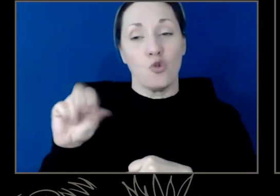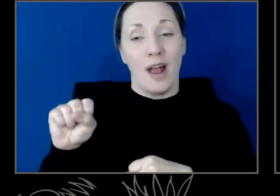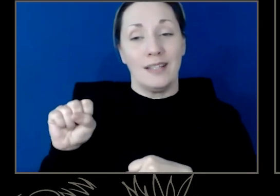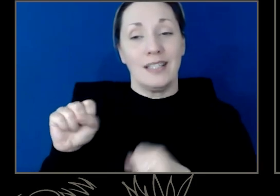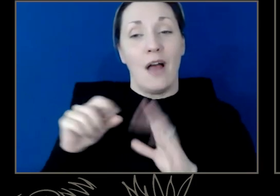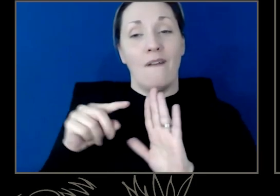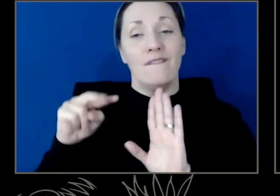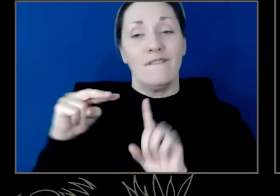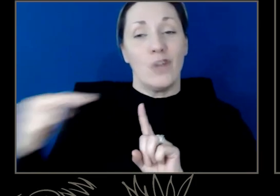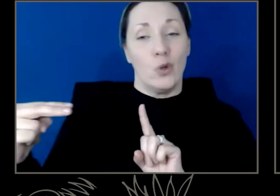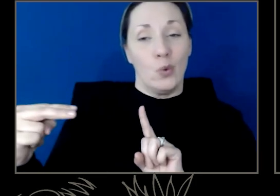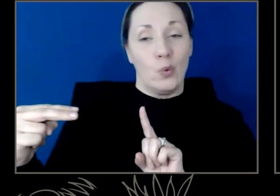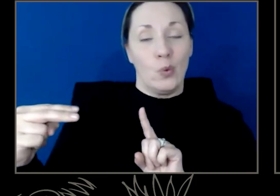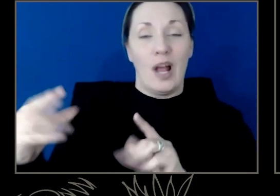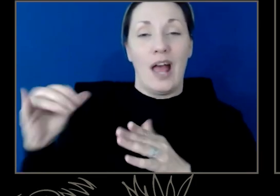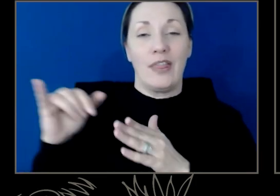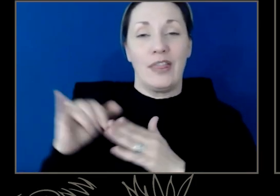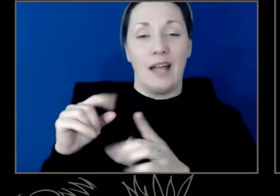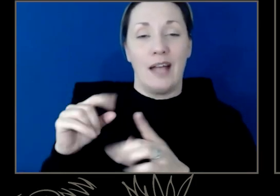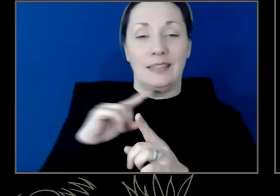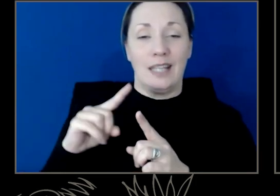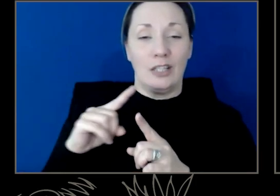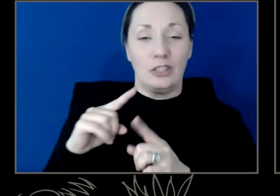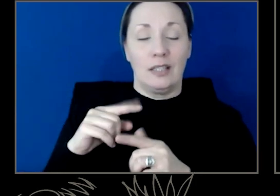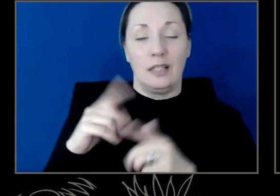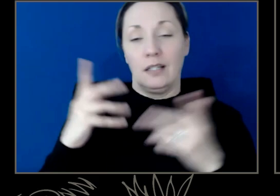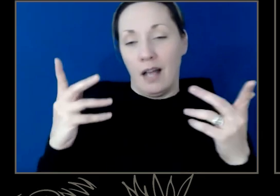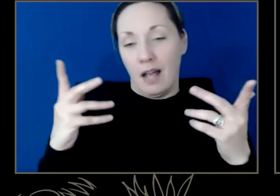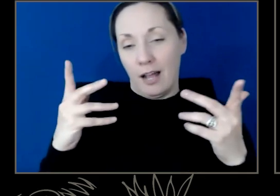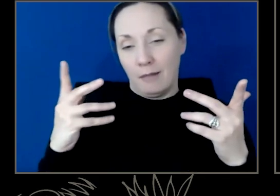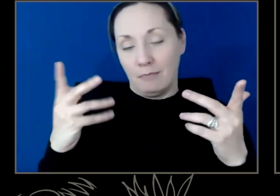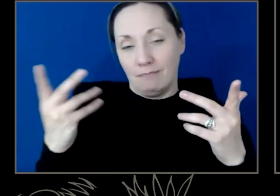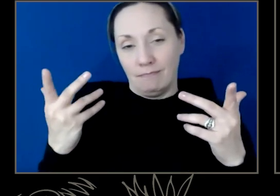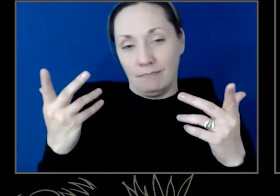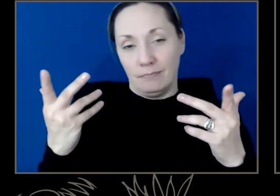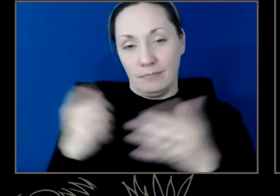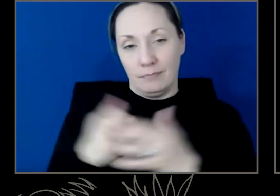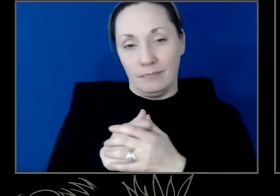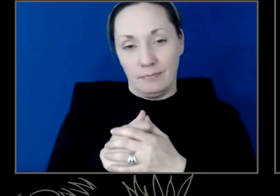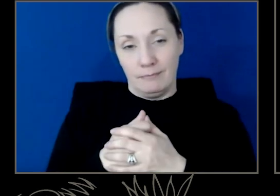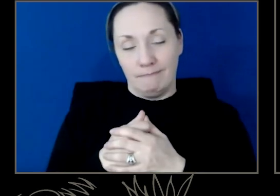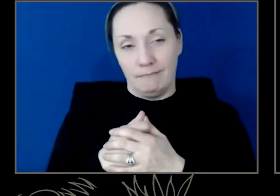In Postgres, a view is essentially like a